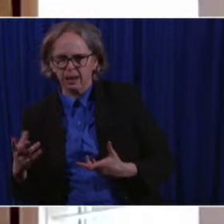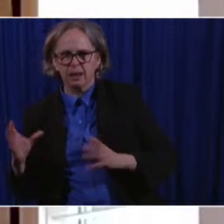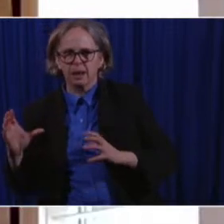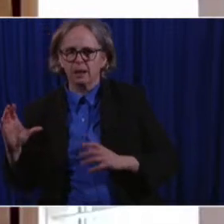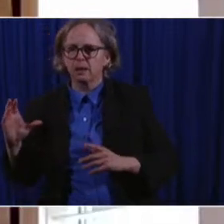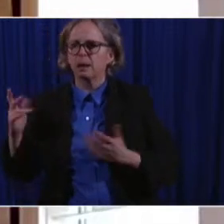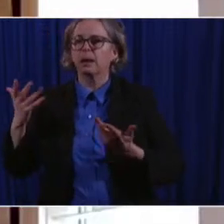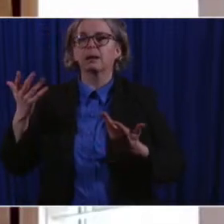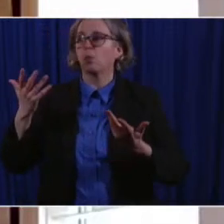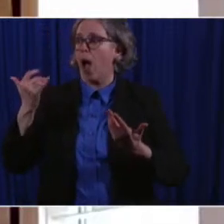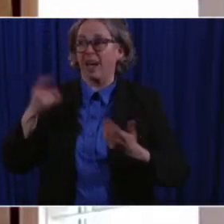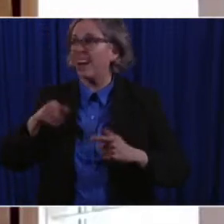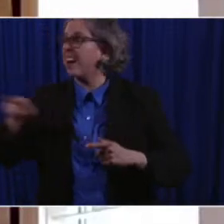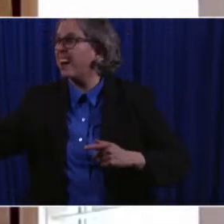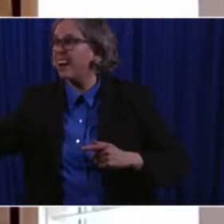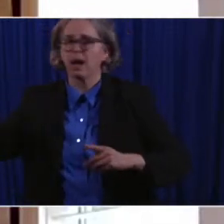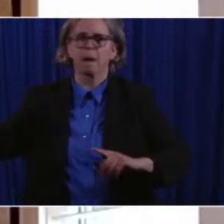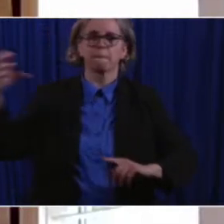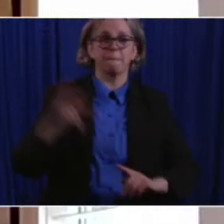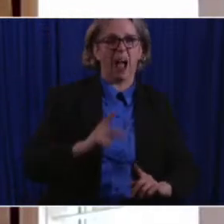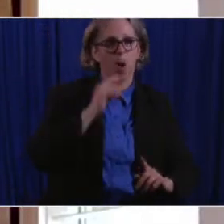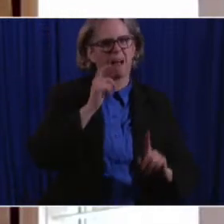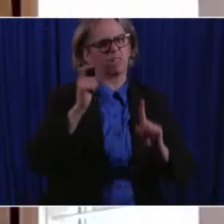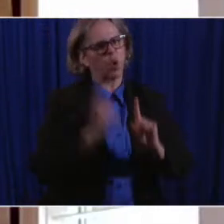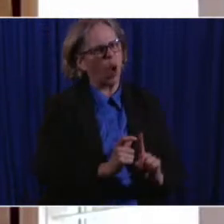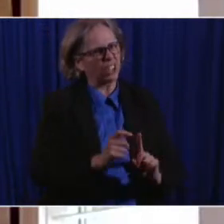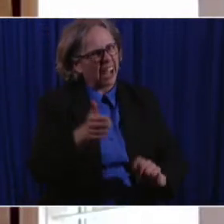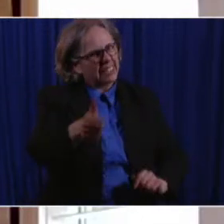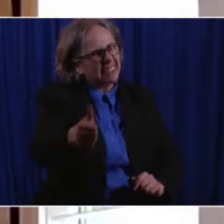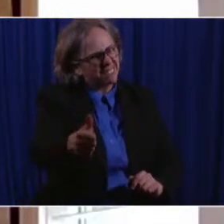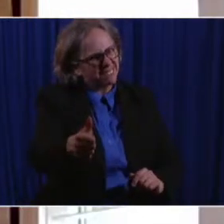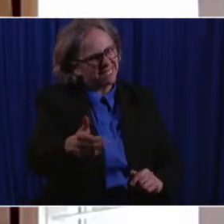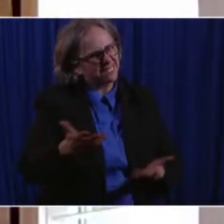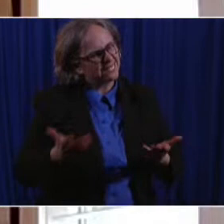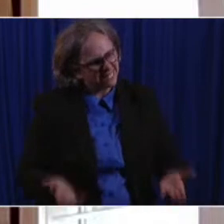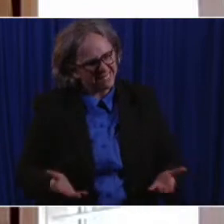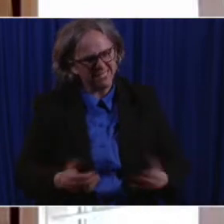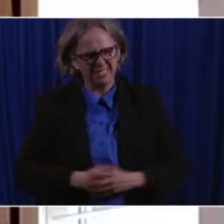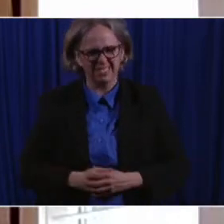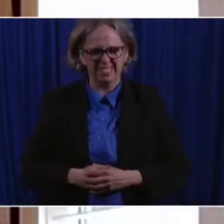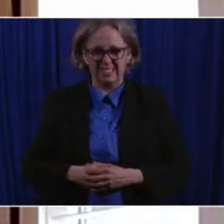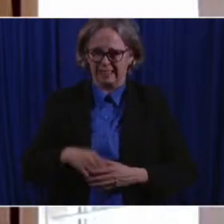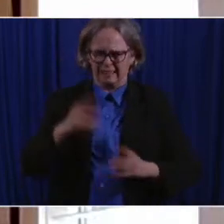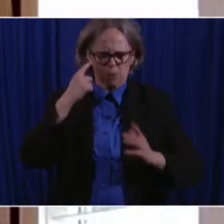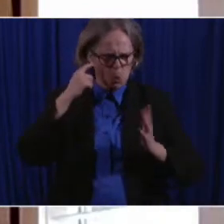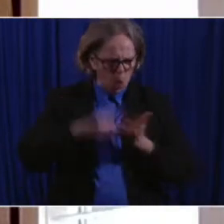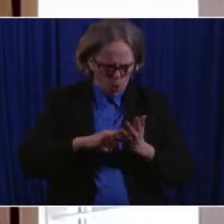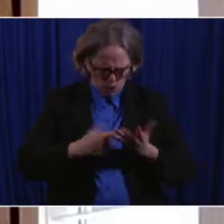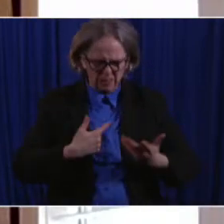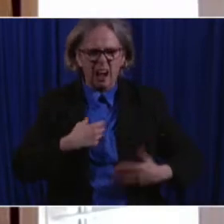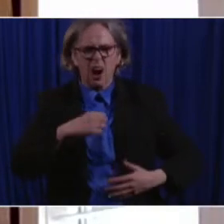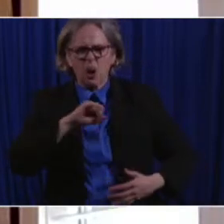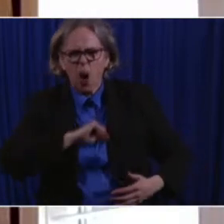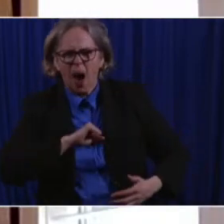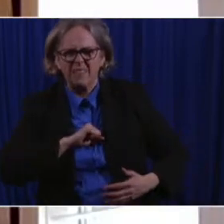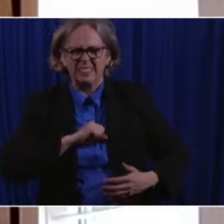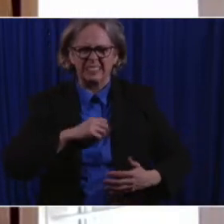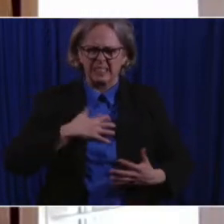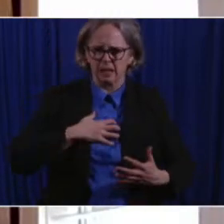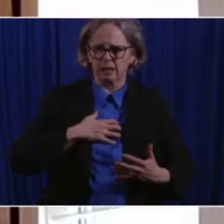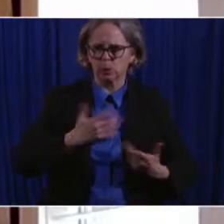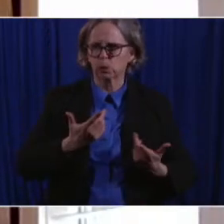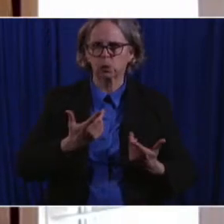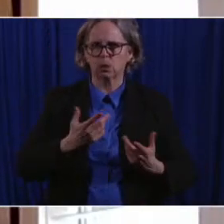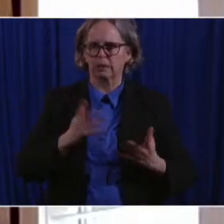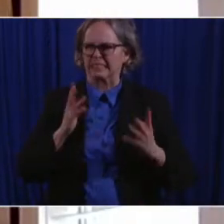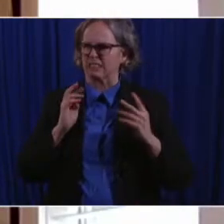promptly if you develop any symptoms of COVID-19. We're in the final stretch of this marathon, so